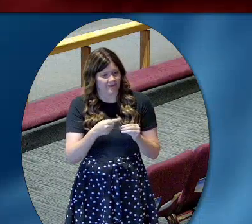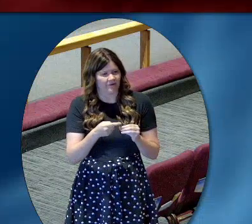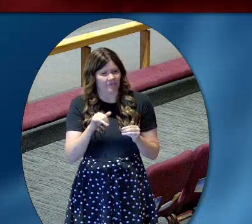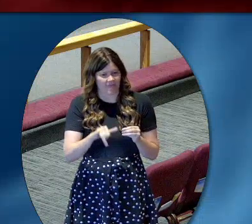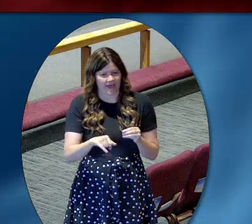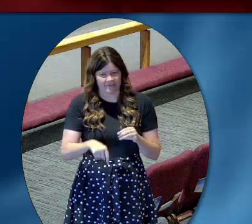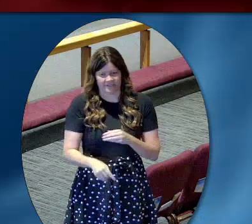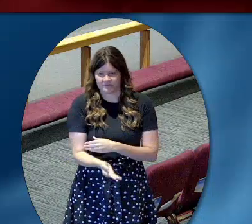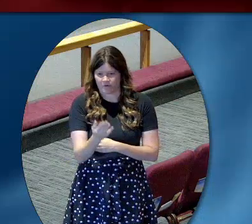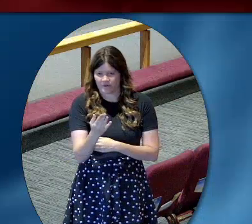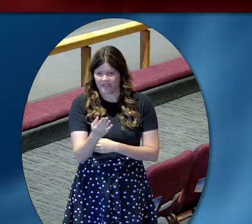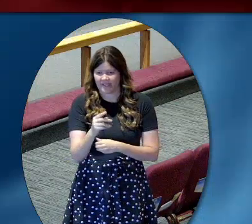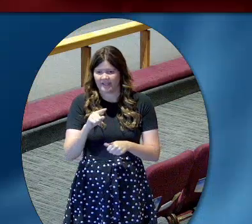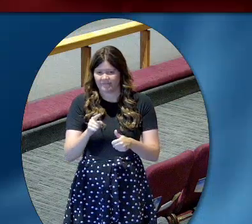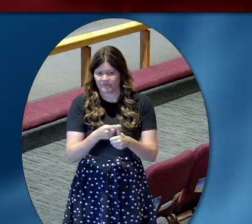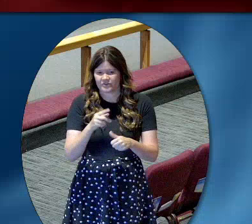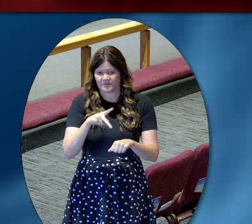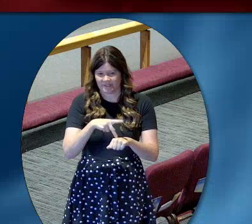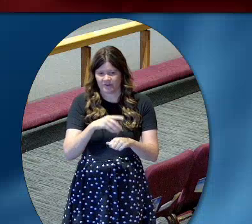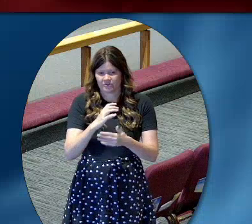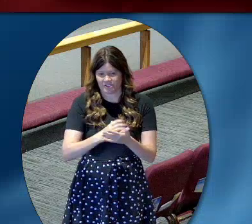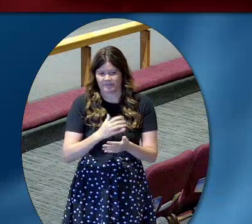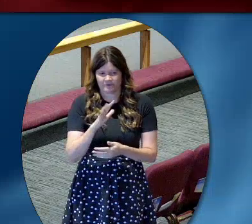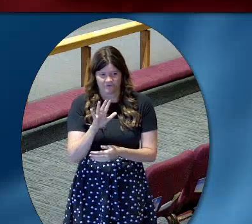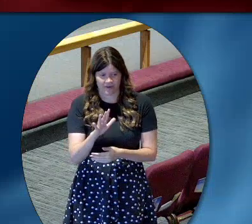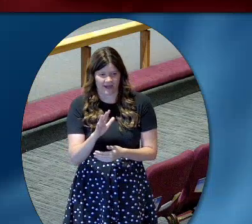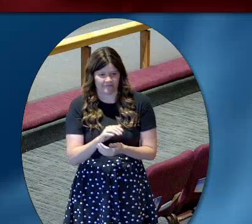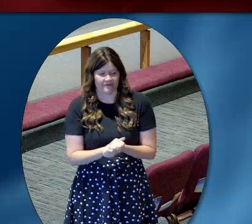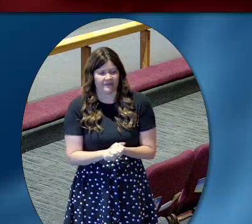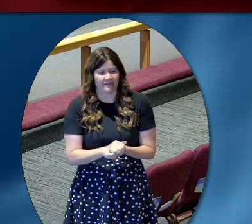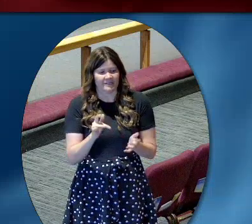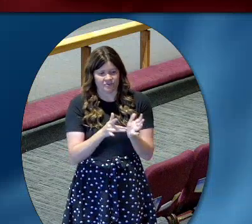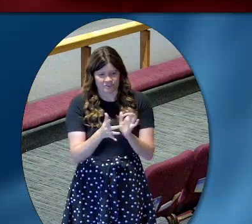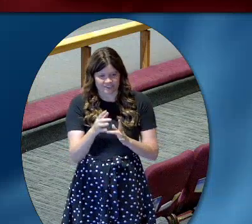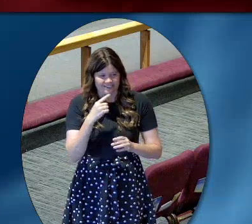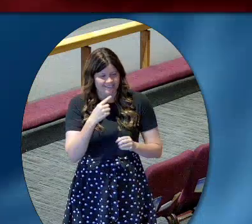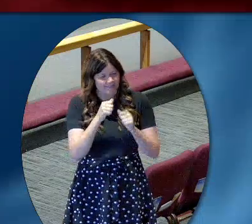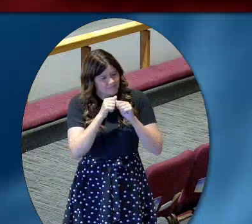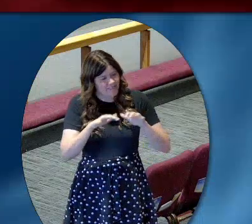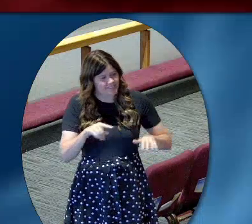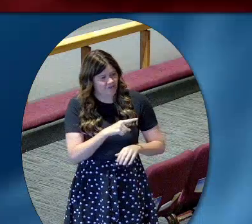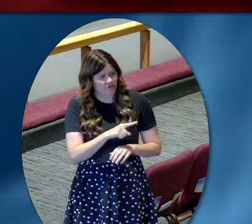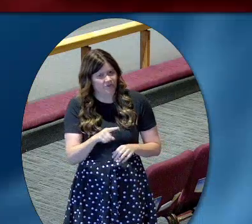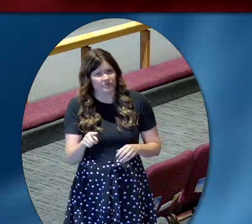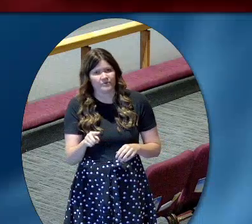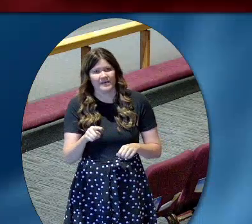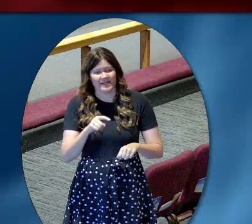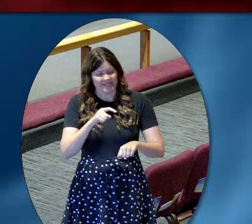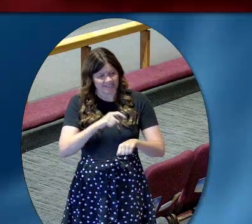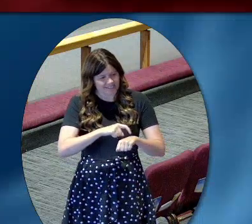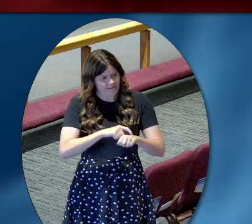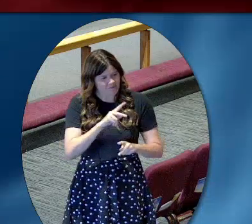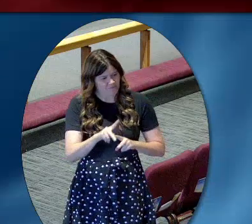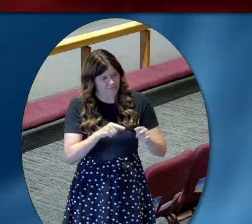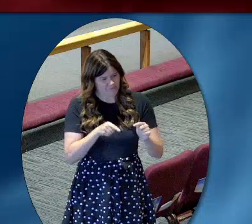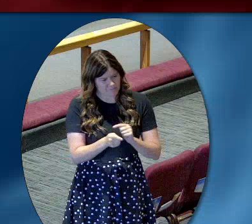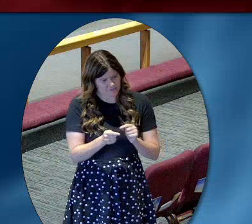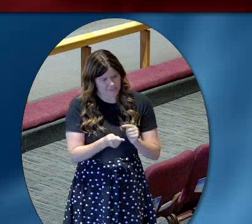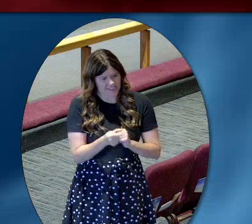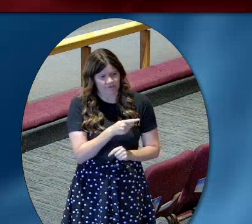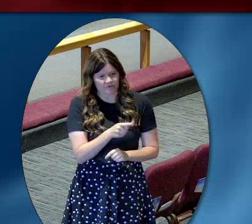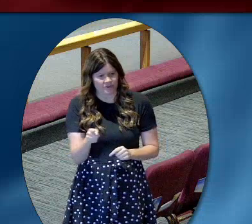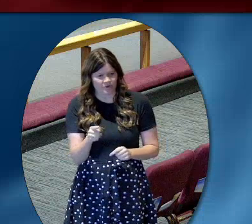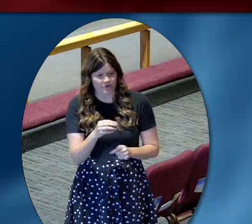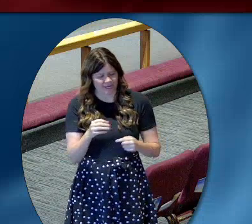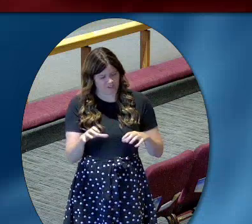Peter chapter 5. Jesus also once said, "Blessed are you when others revile you and persecute you and utter all kinds of